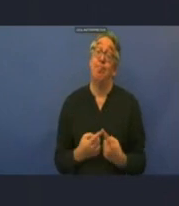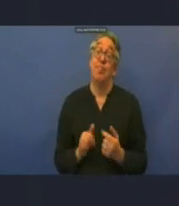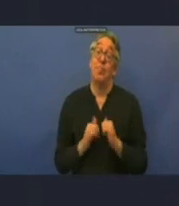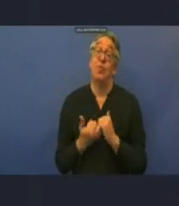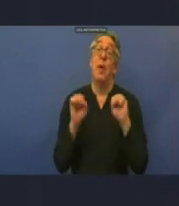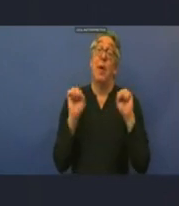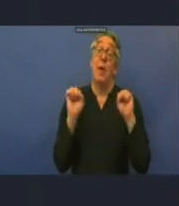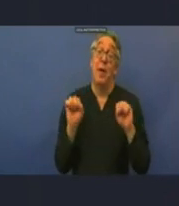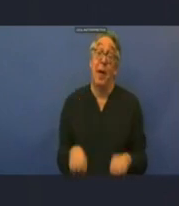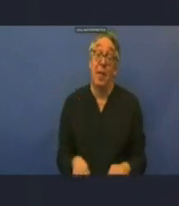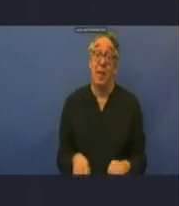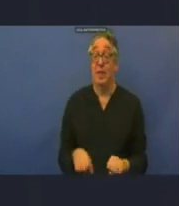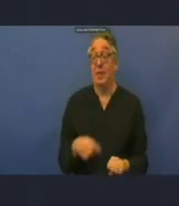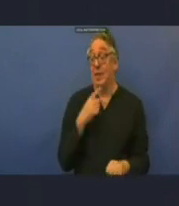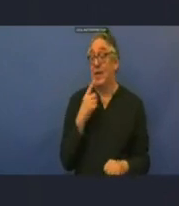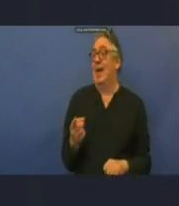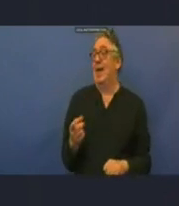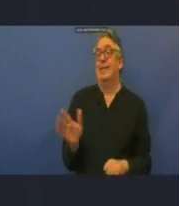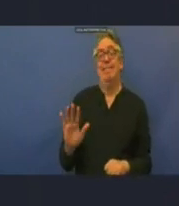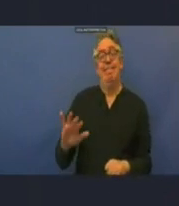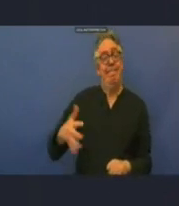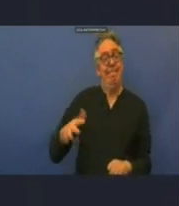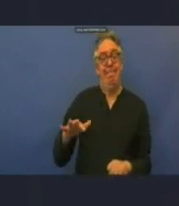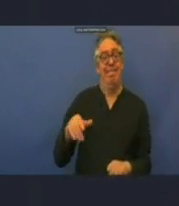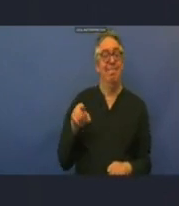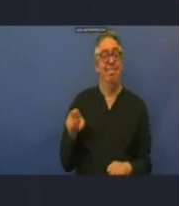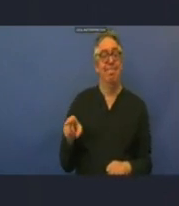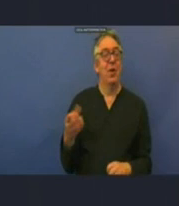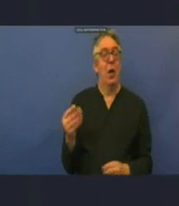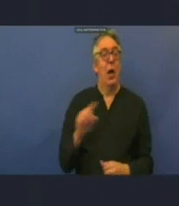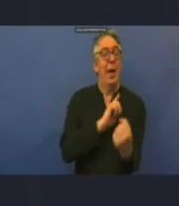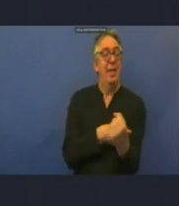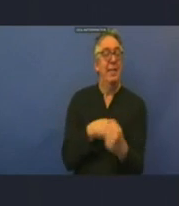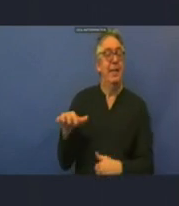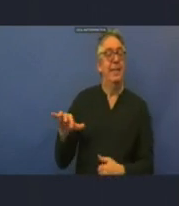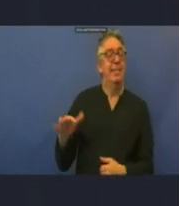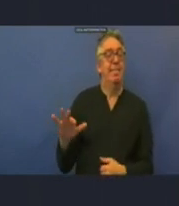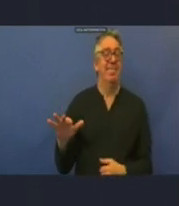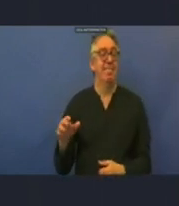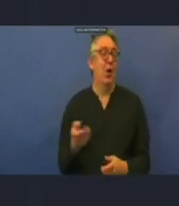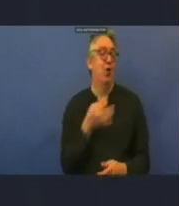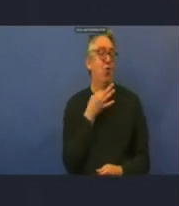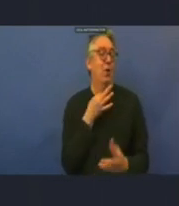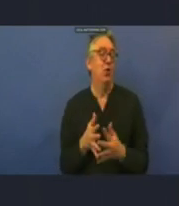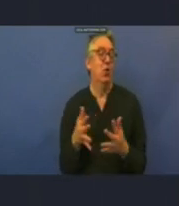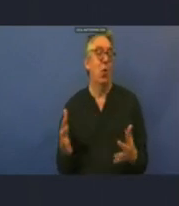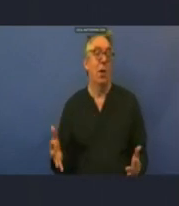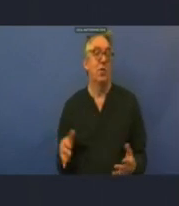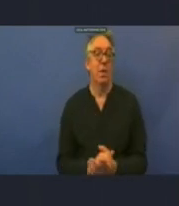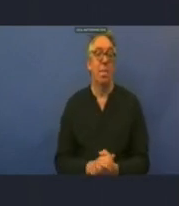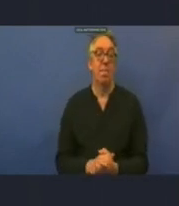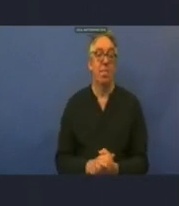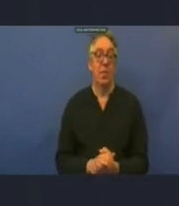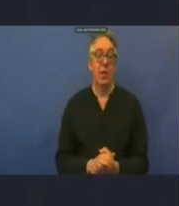to say that there is no pre-financing payment in order to reduce the risk. But a weak financial capacity will